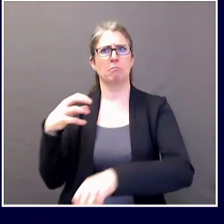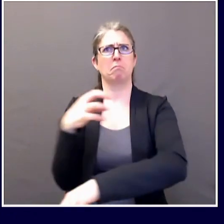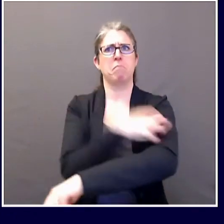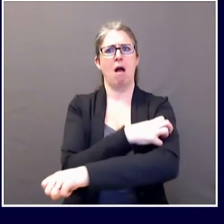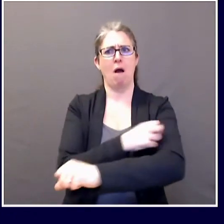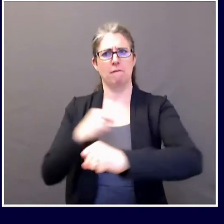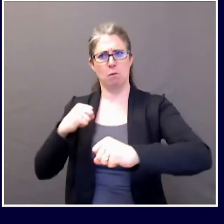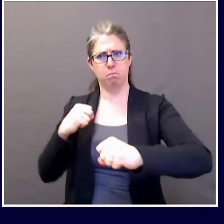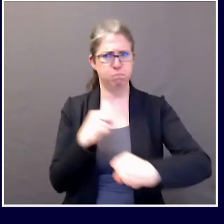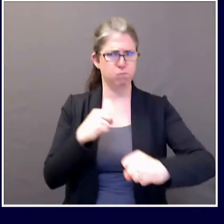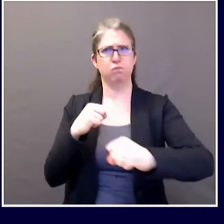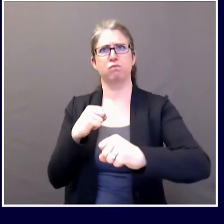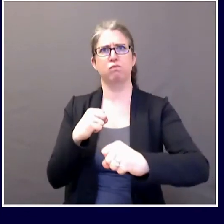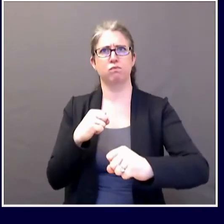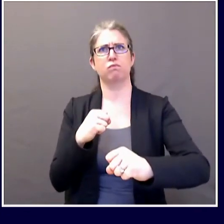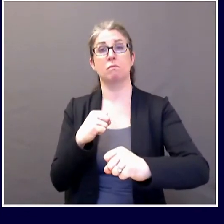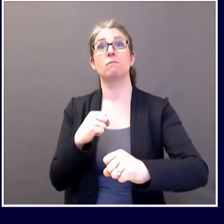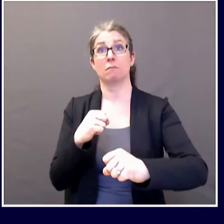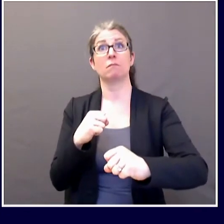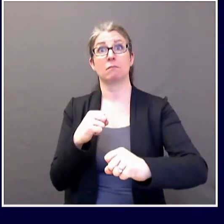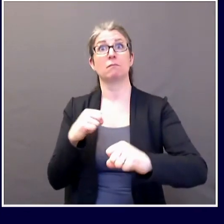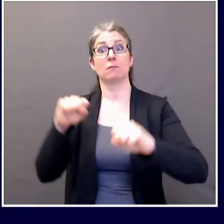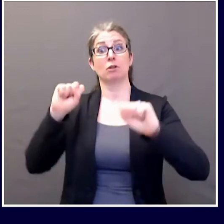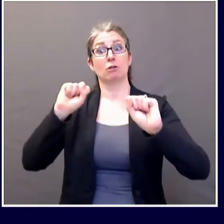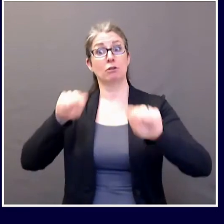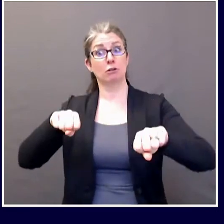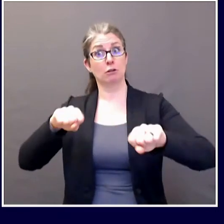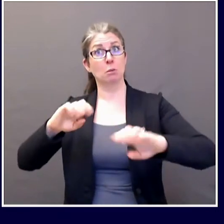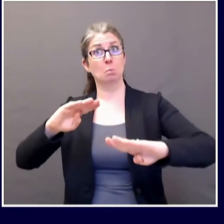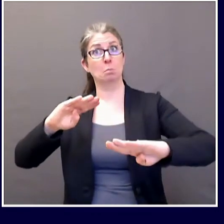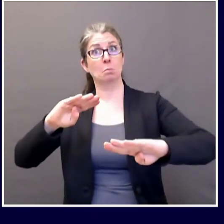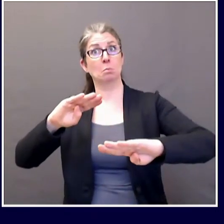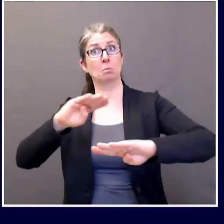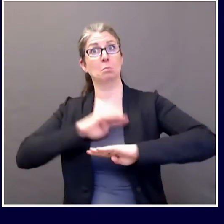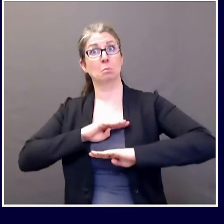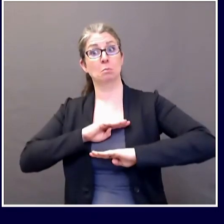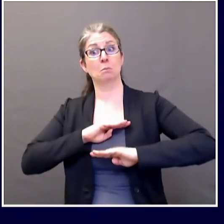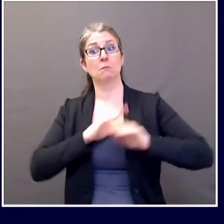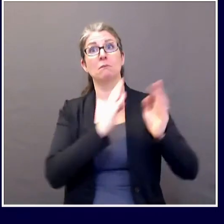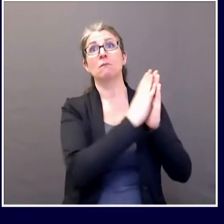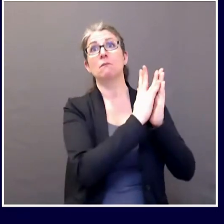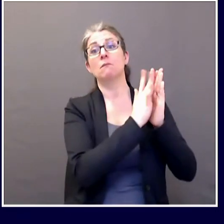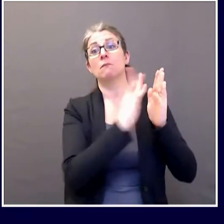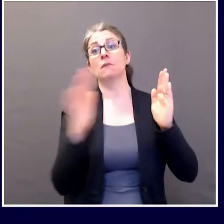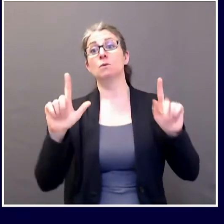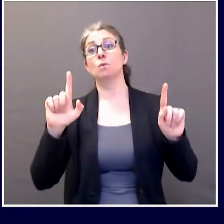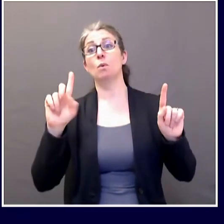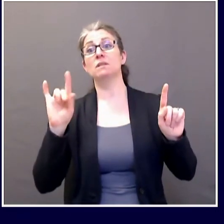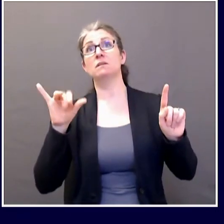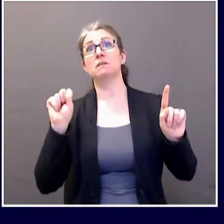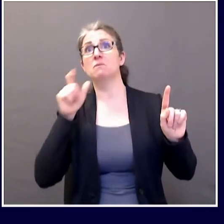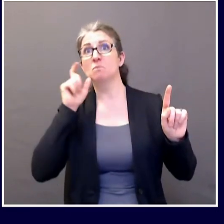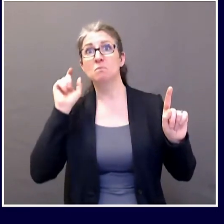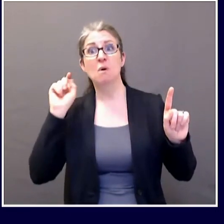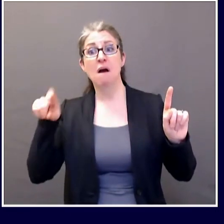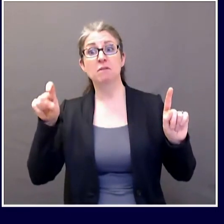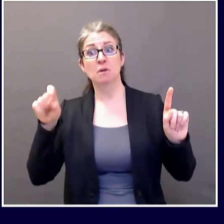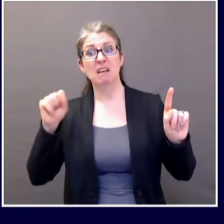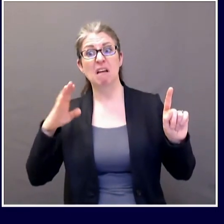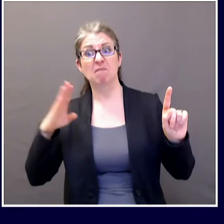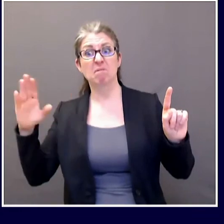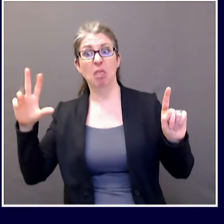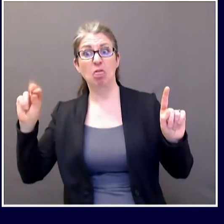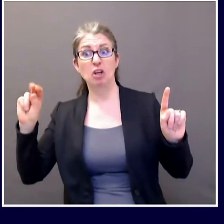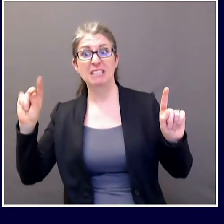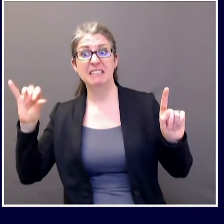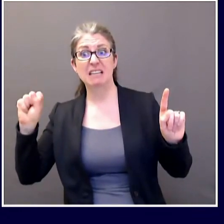doses? Well, Chris, all the questions you raise are the right ones, but there is one important note, which is really ultimately